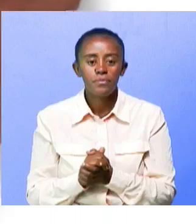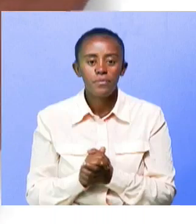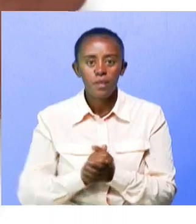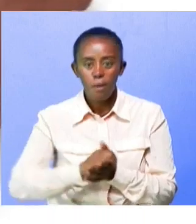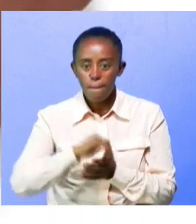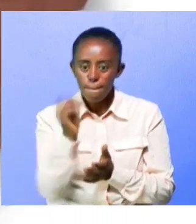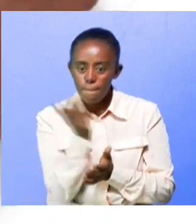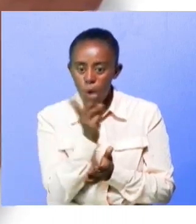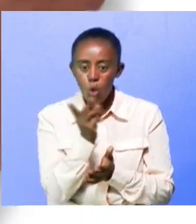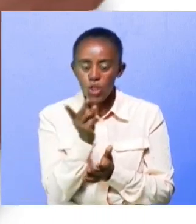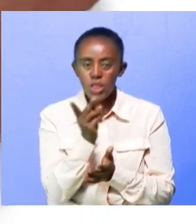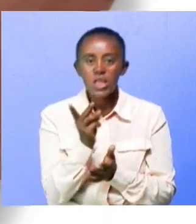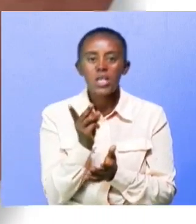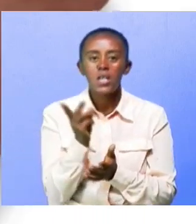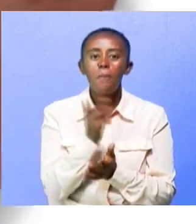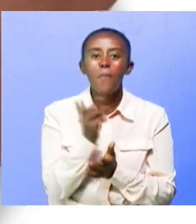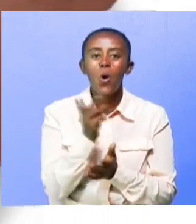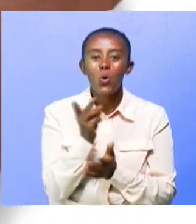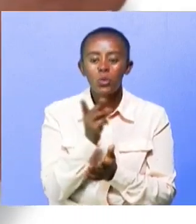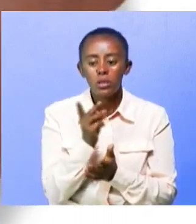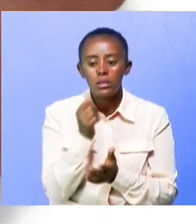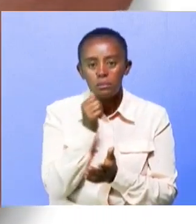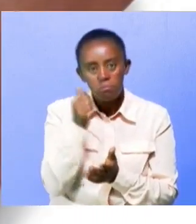both gender.